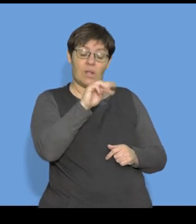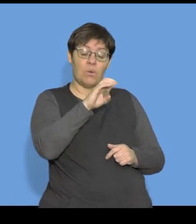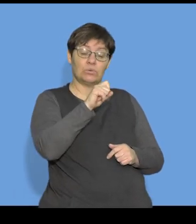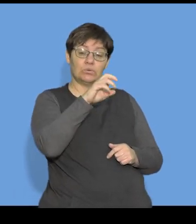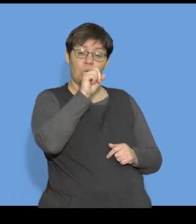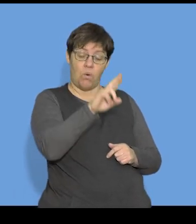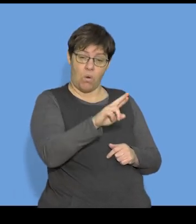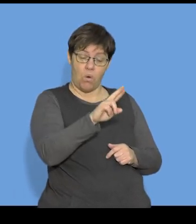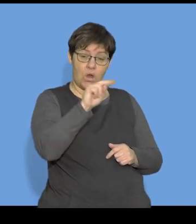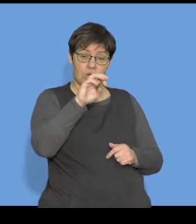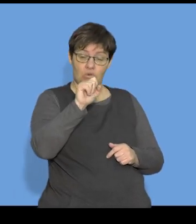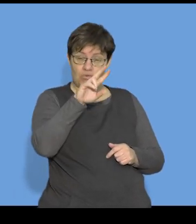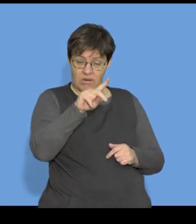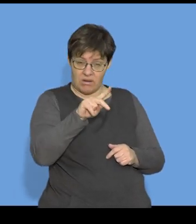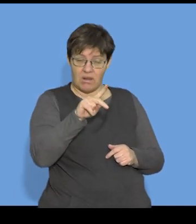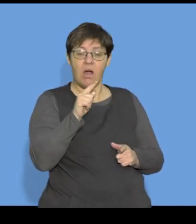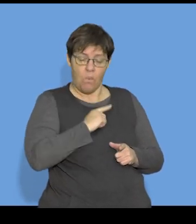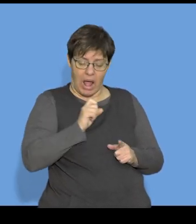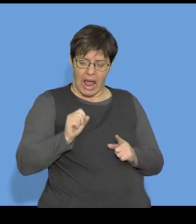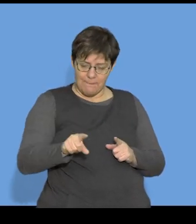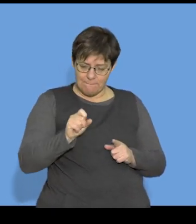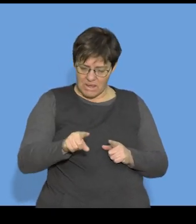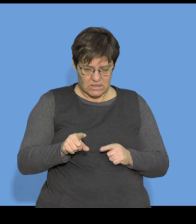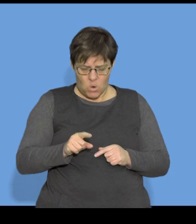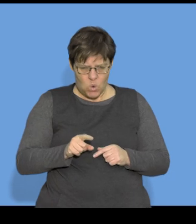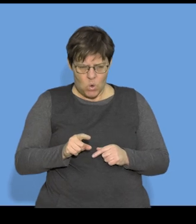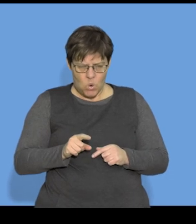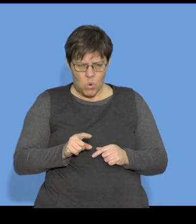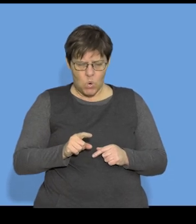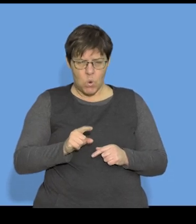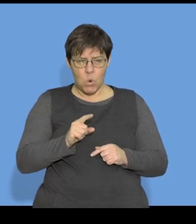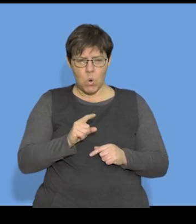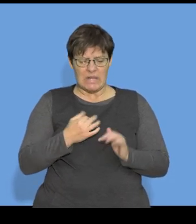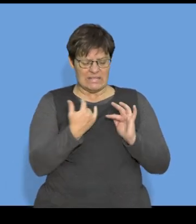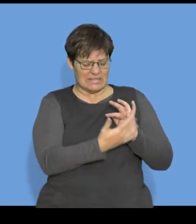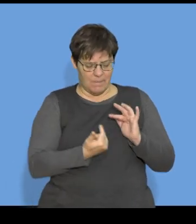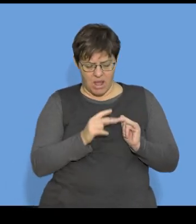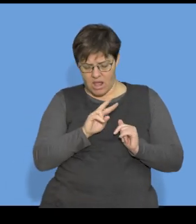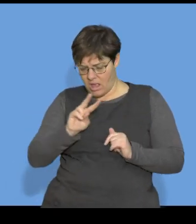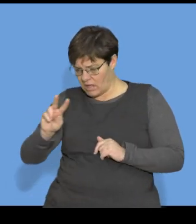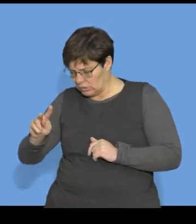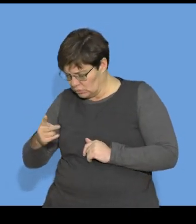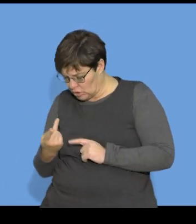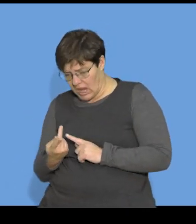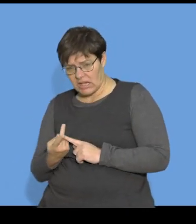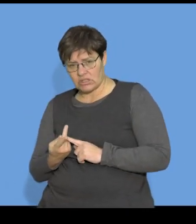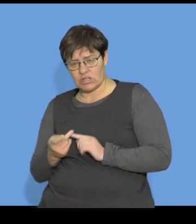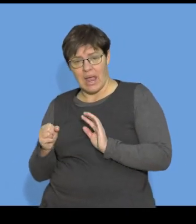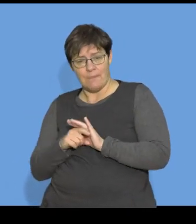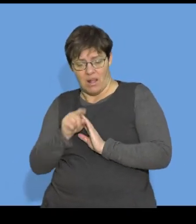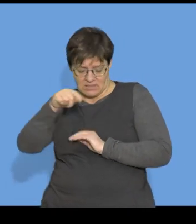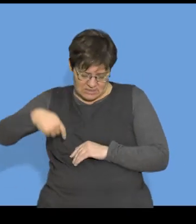neuron will carry this impulse through this blue. It gets to the muscle